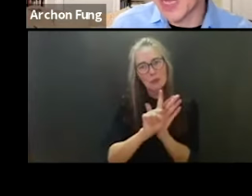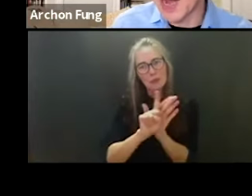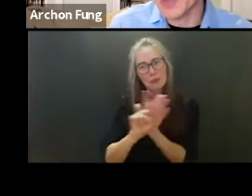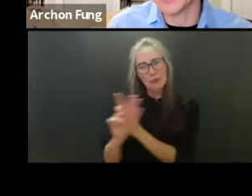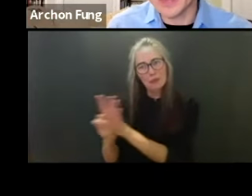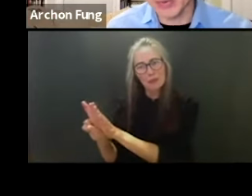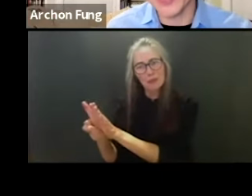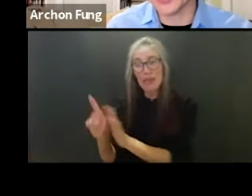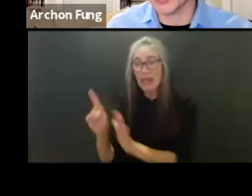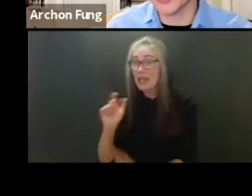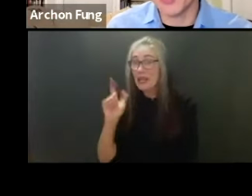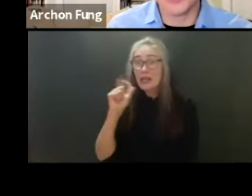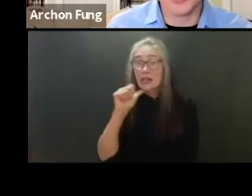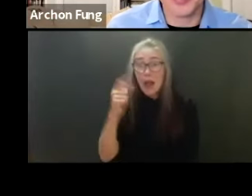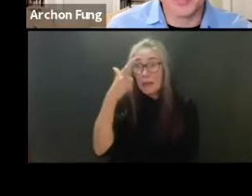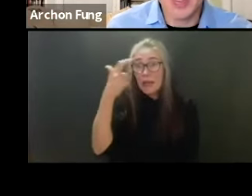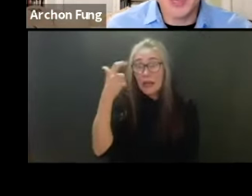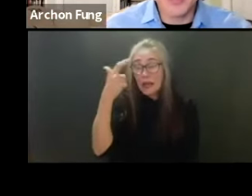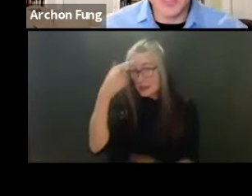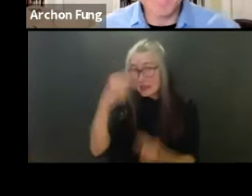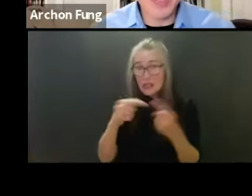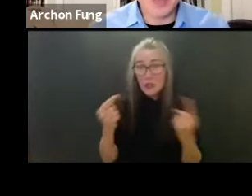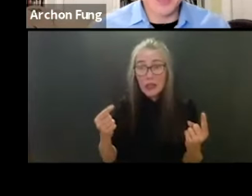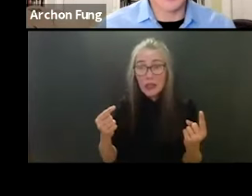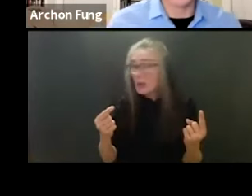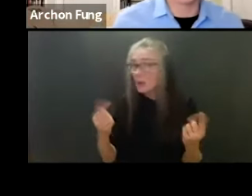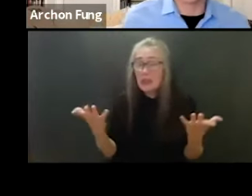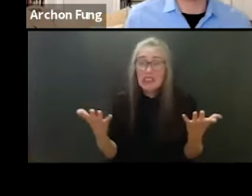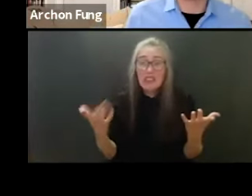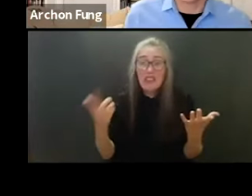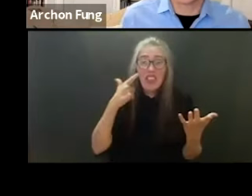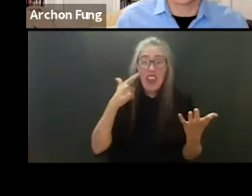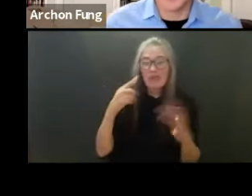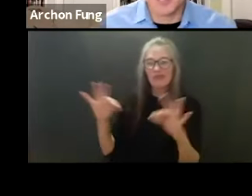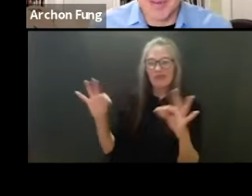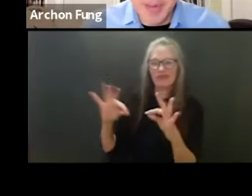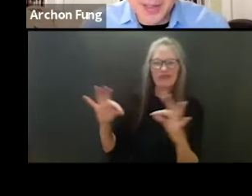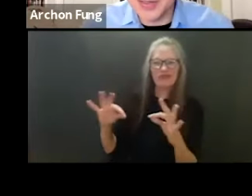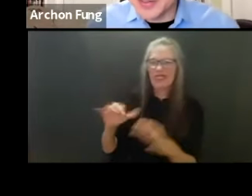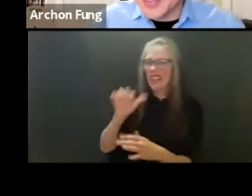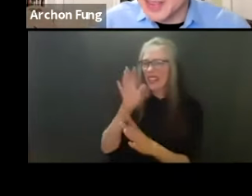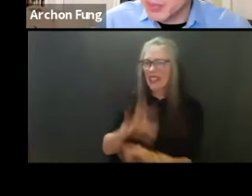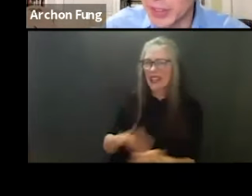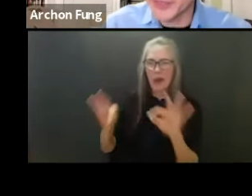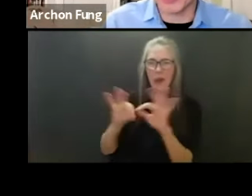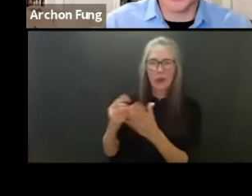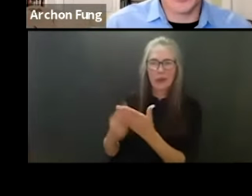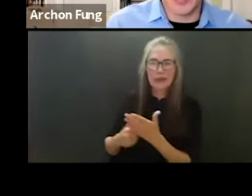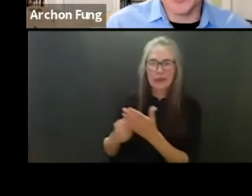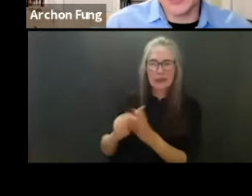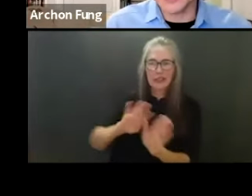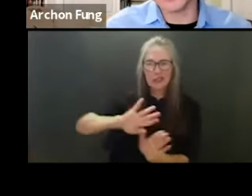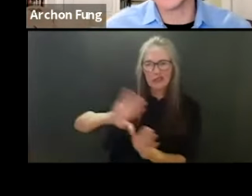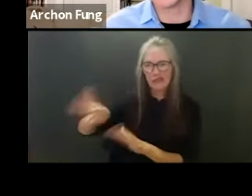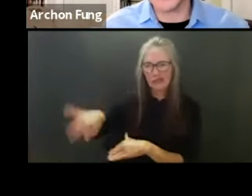and then they would have laughed, and then they would have escorted you out of the room, not because they disagreed with those ideas, but because those ideas weren't even worthy